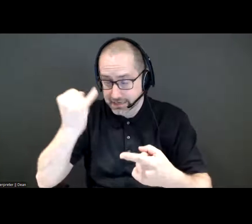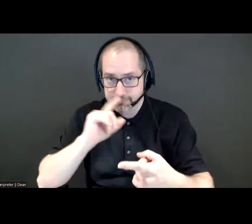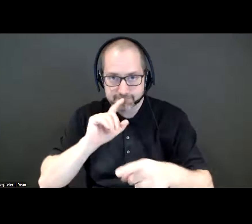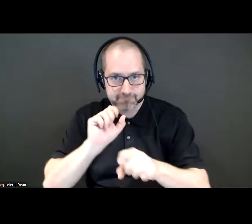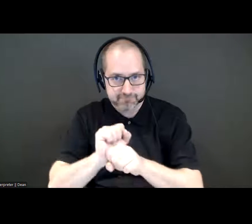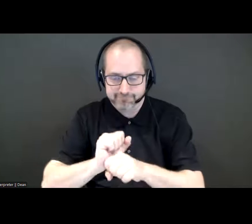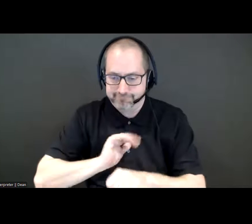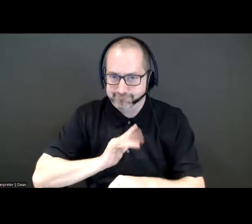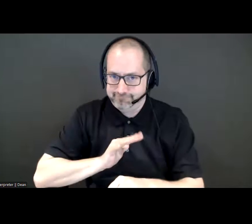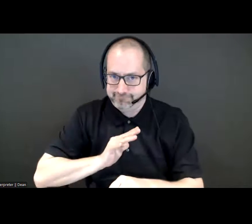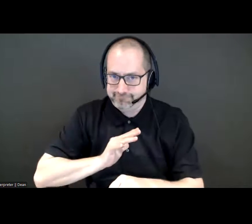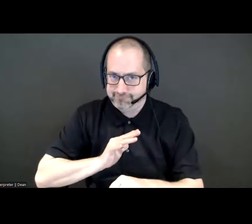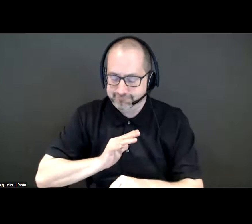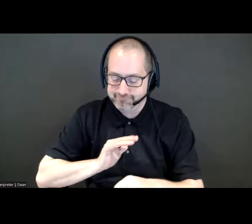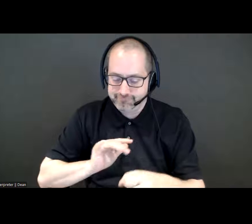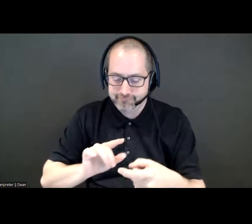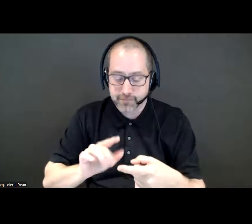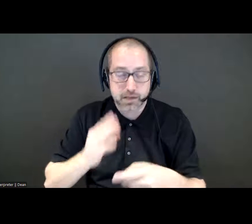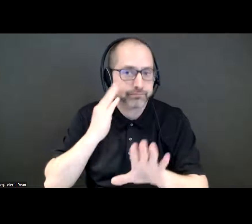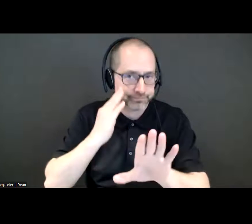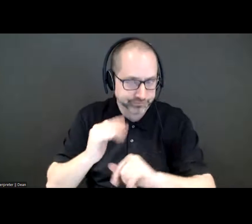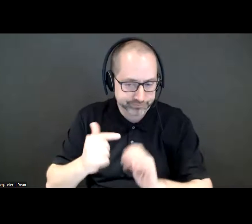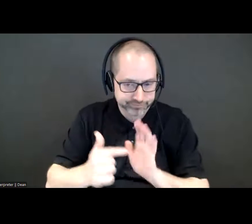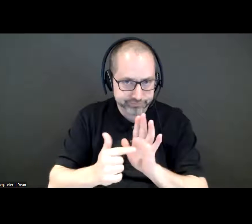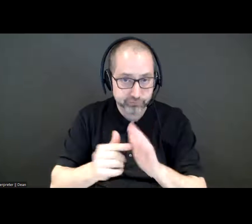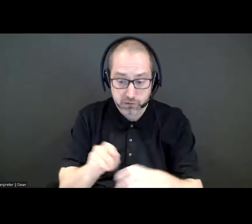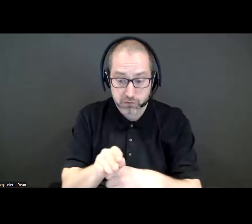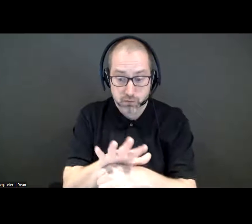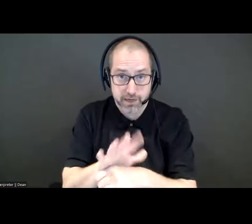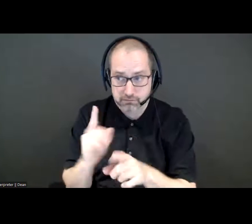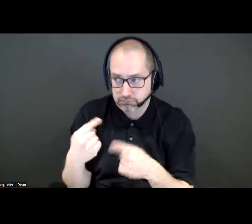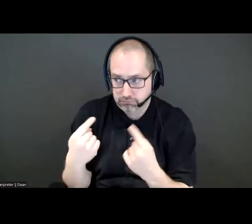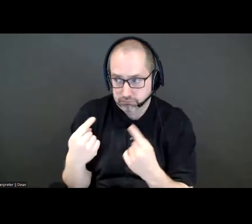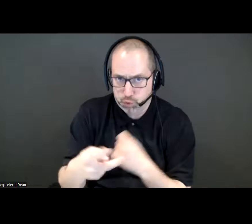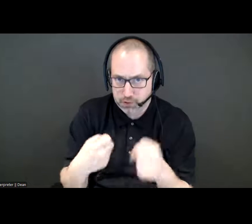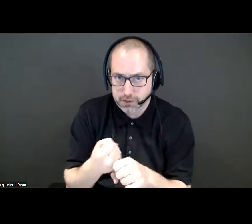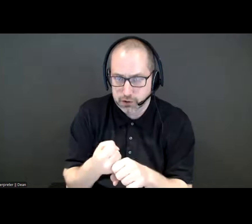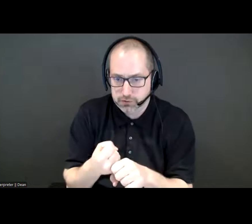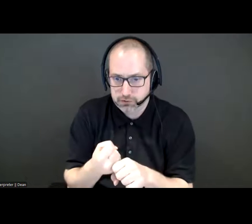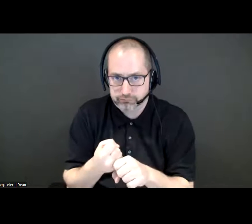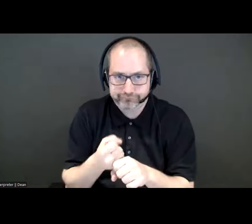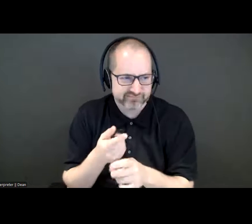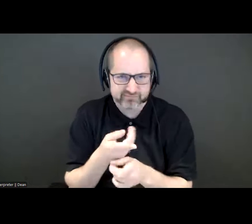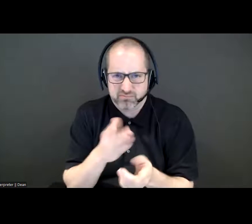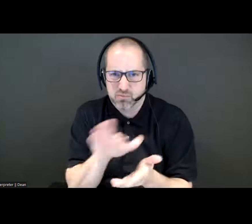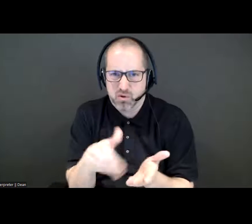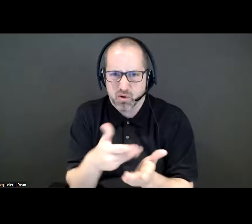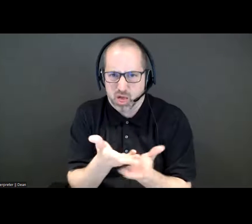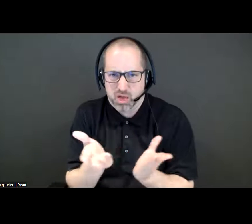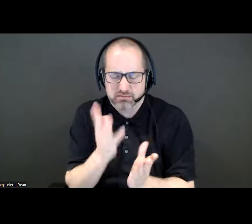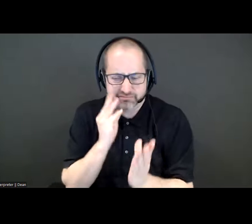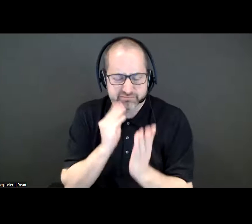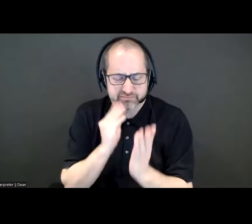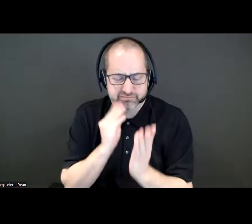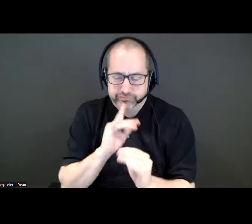time. You know, the last 2 years of COVID we've all experienced 2 years of extreme